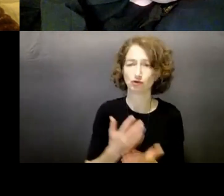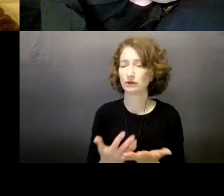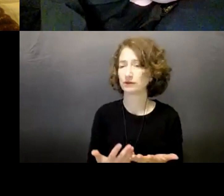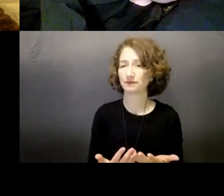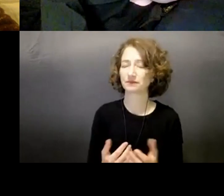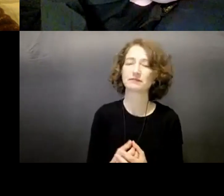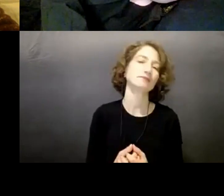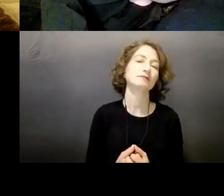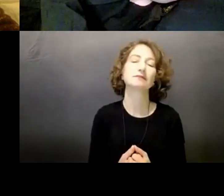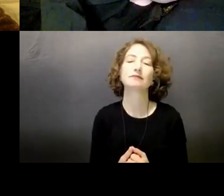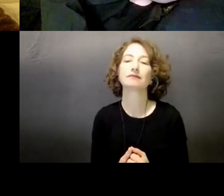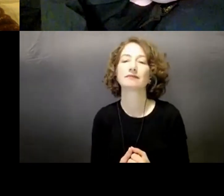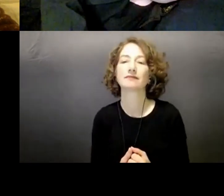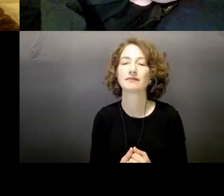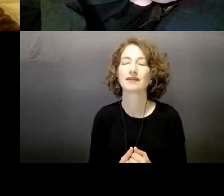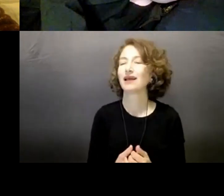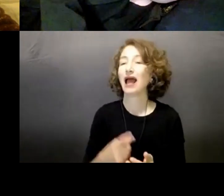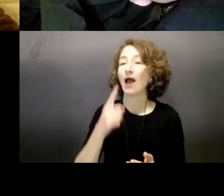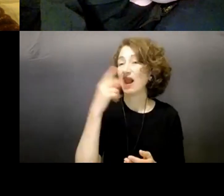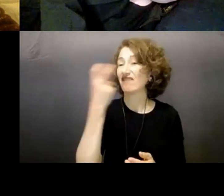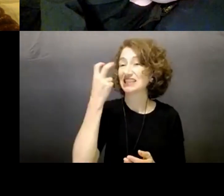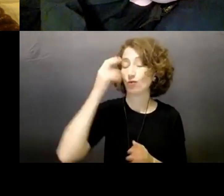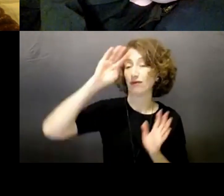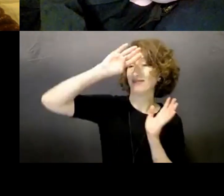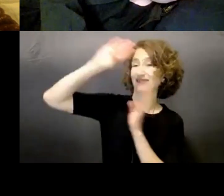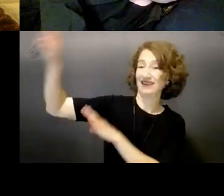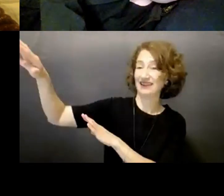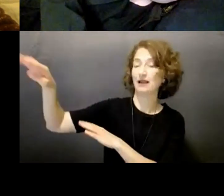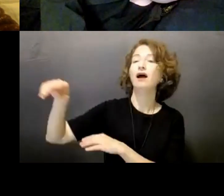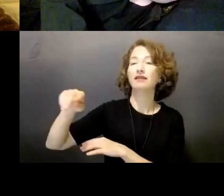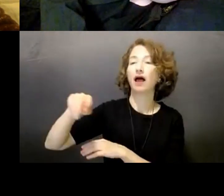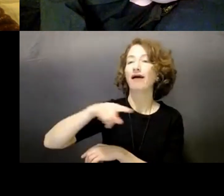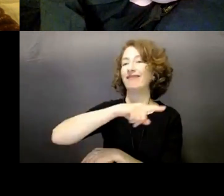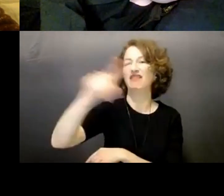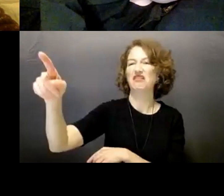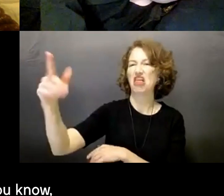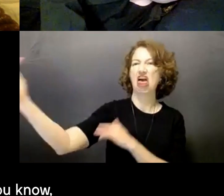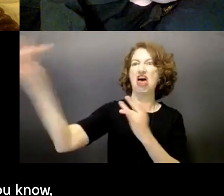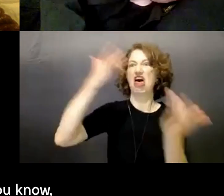pushback that it kind of puts us back in line.